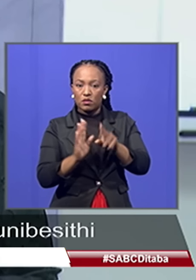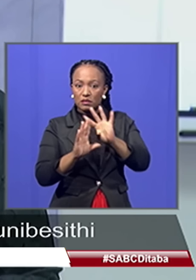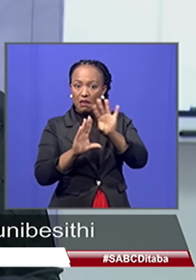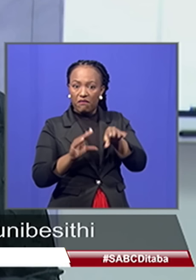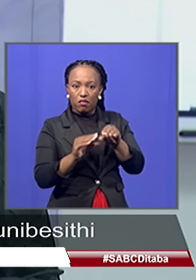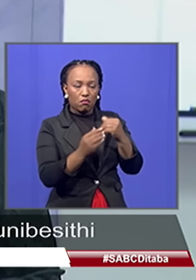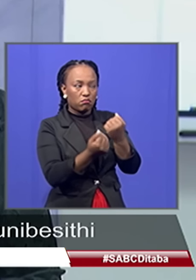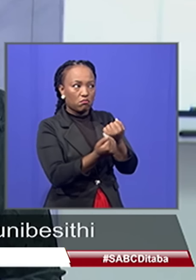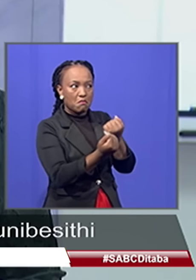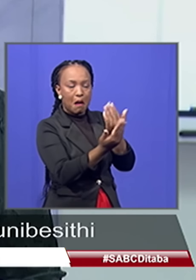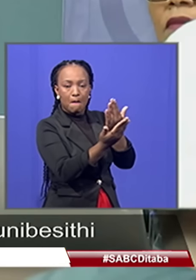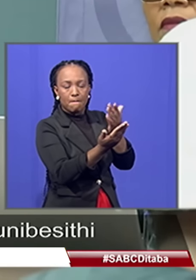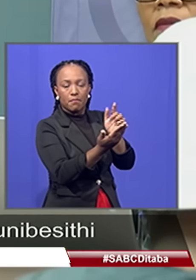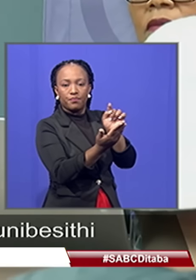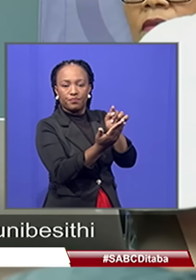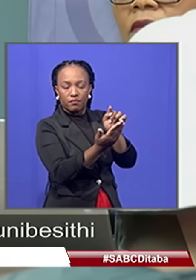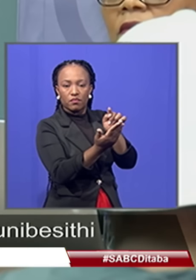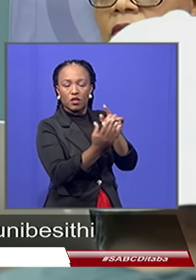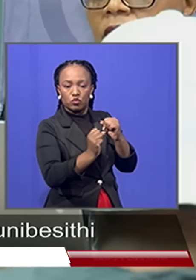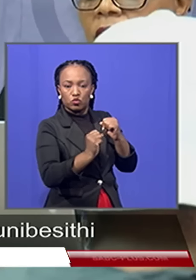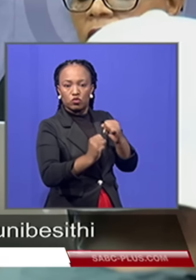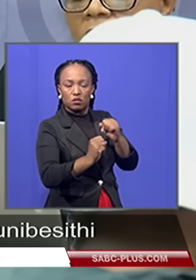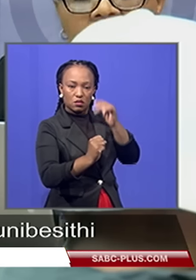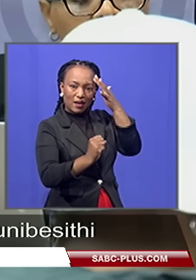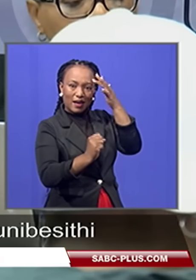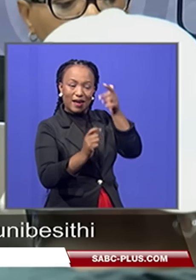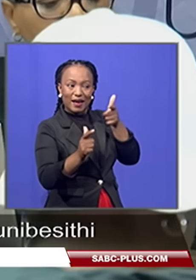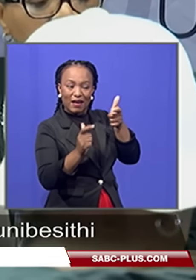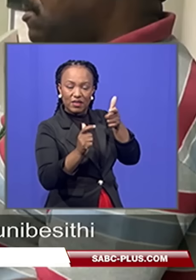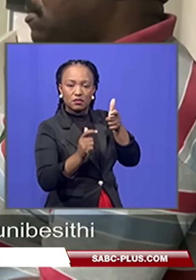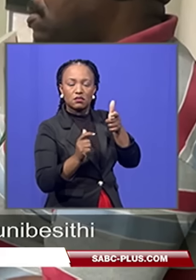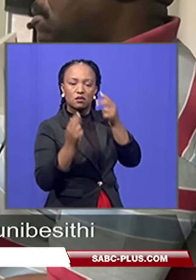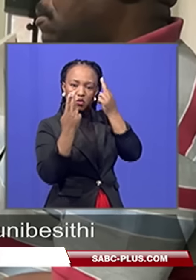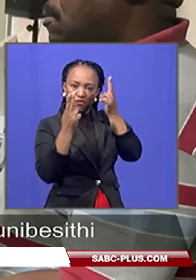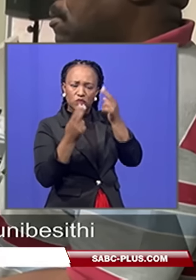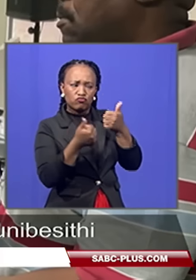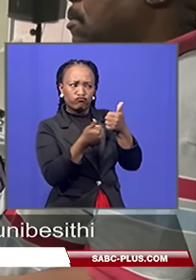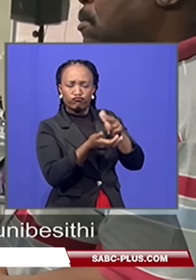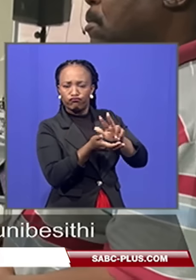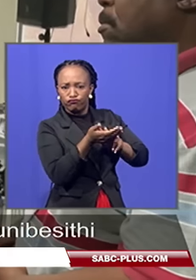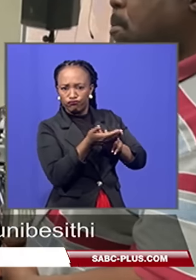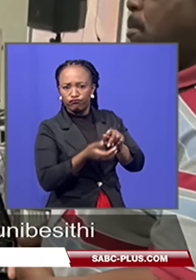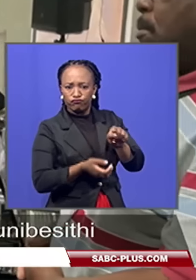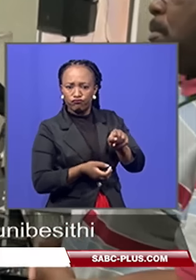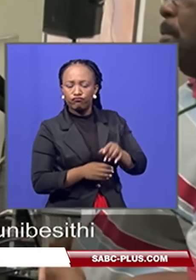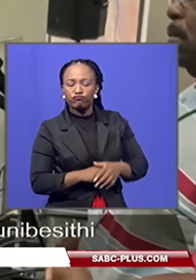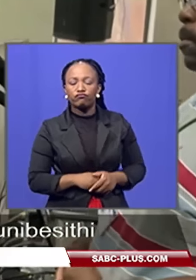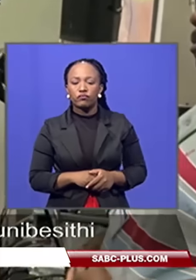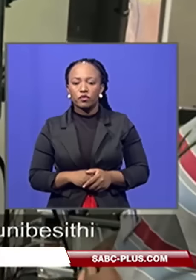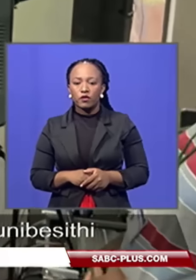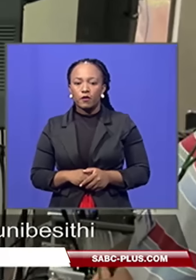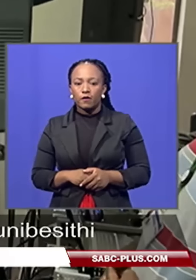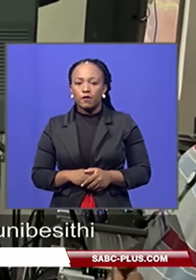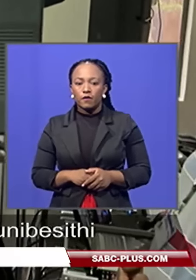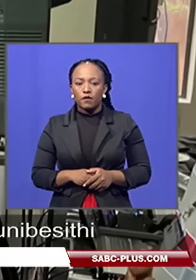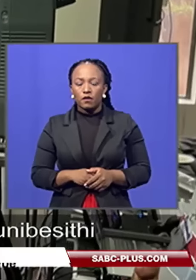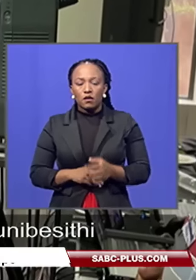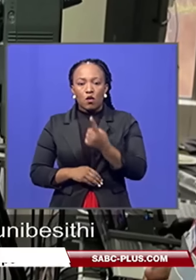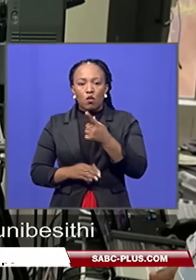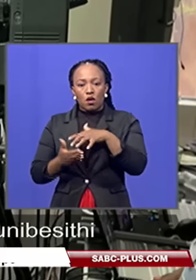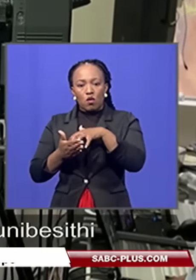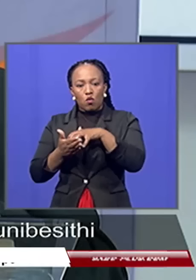other policies that strengthen the governance of the university. One of the weak areas, if I may give an example,